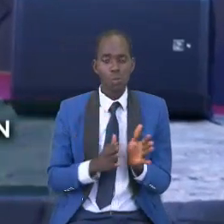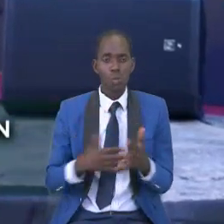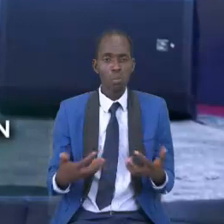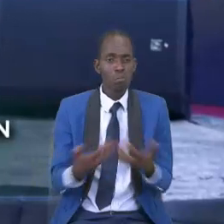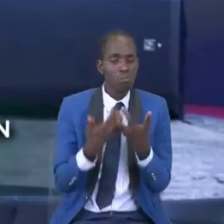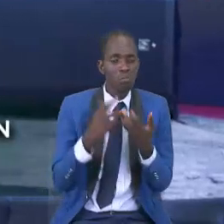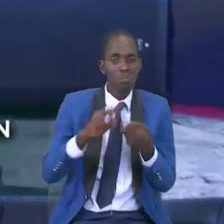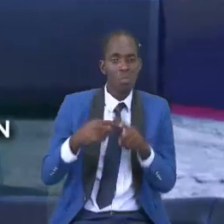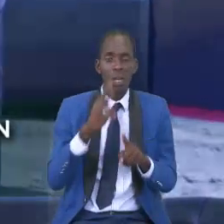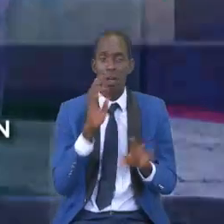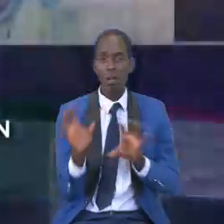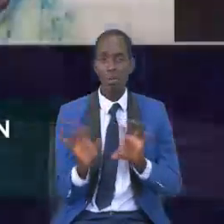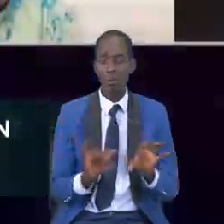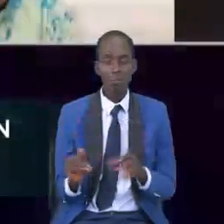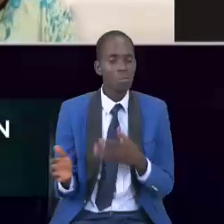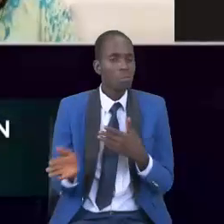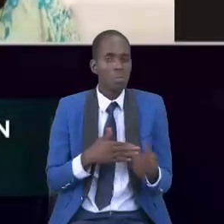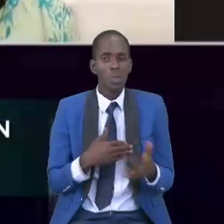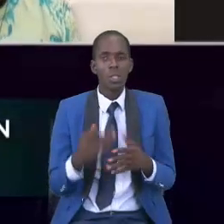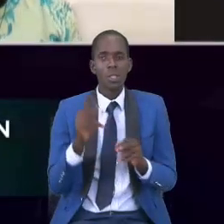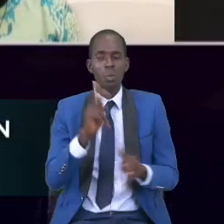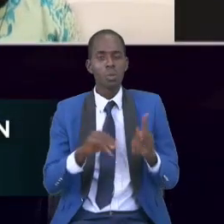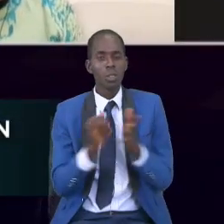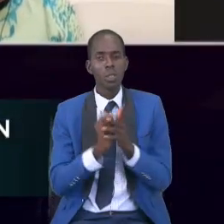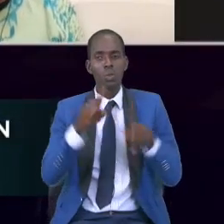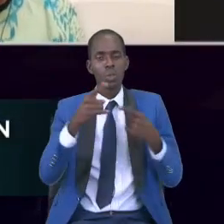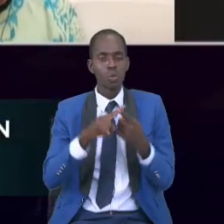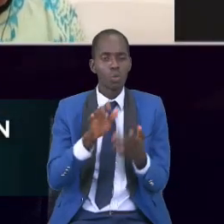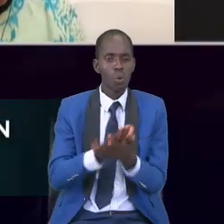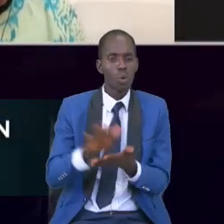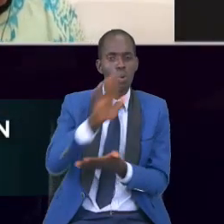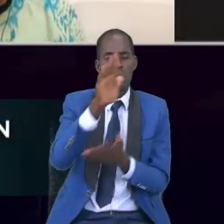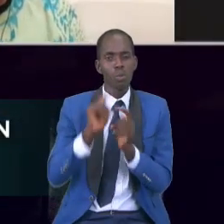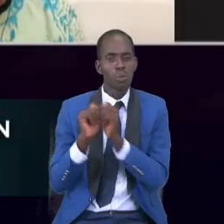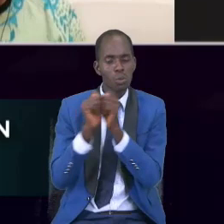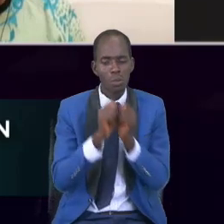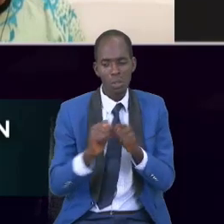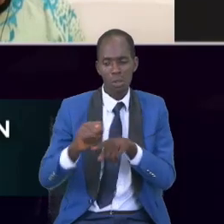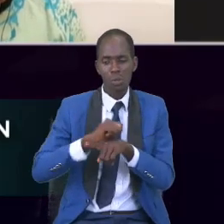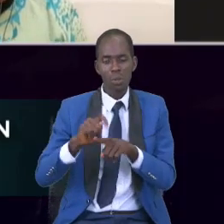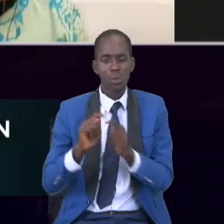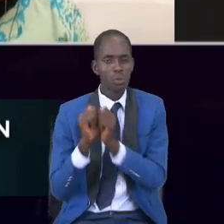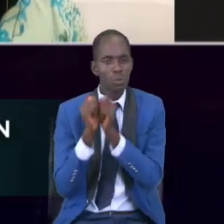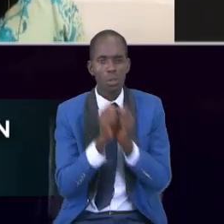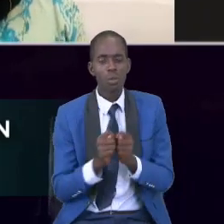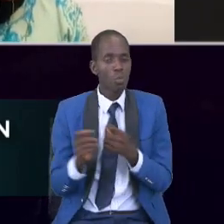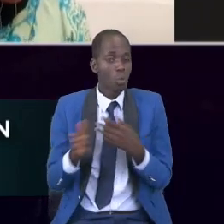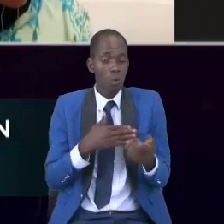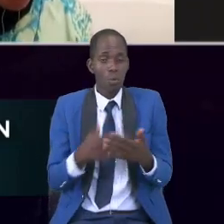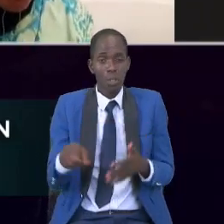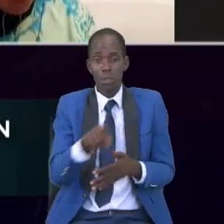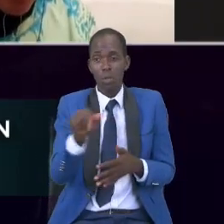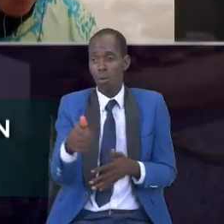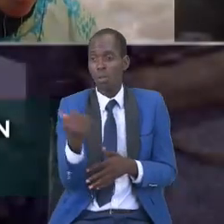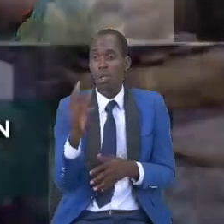whatever the people you went to college together, training together, seminary together, whatever they're doing,